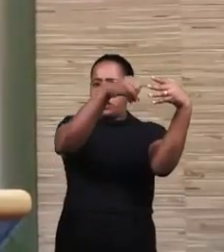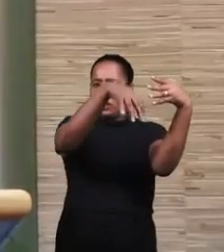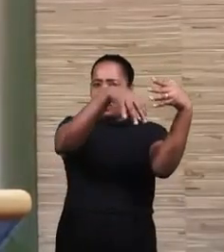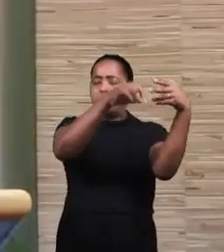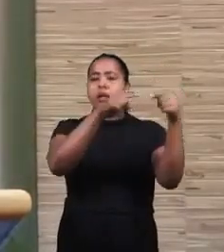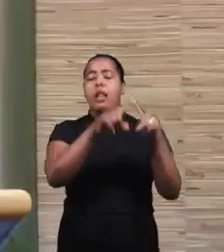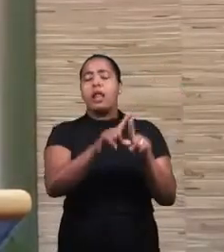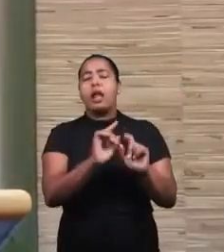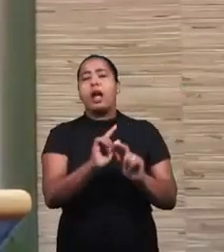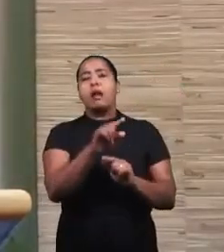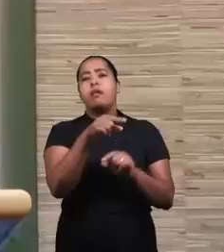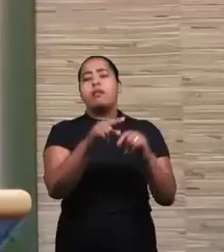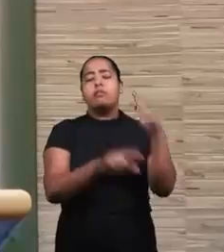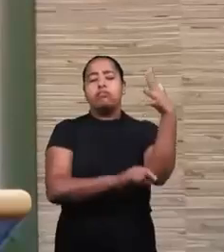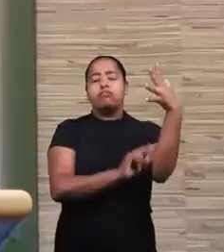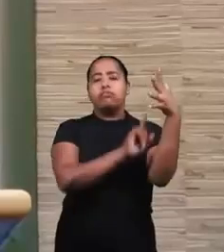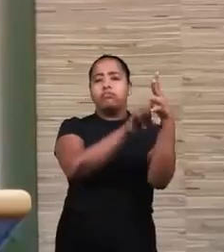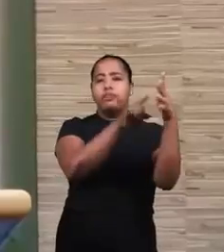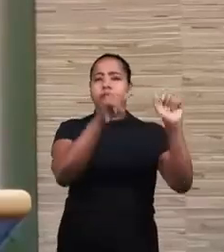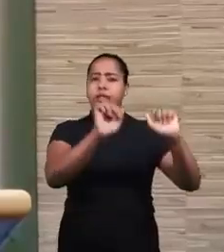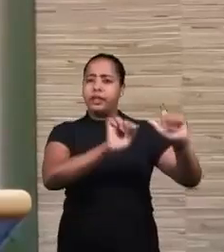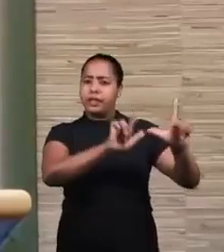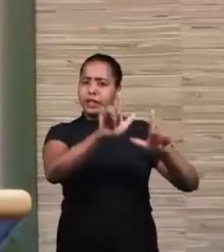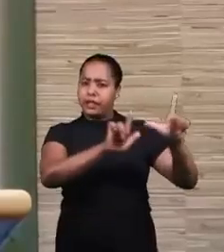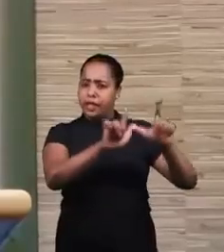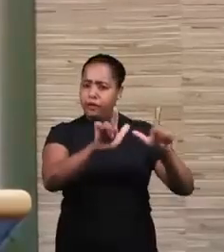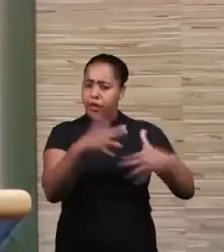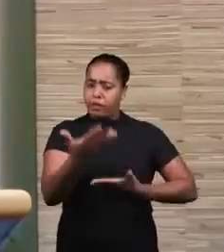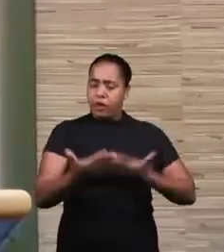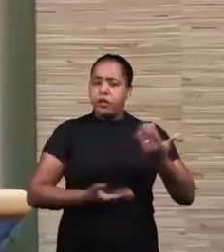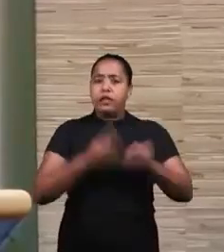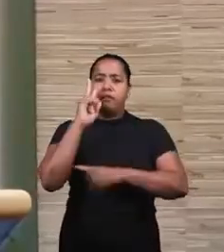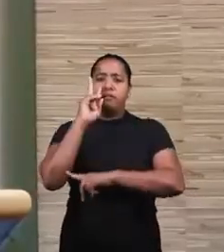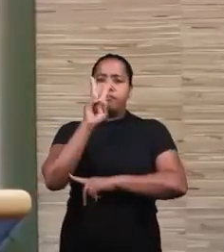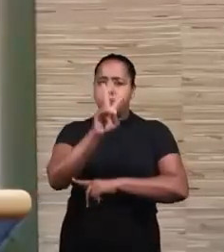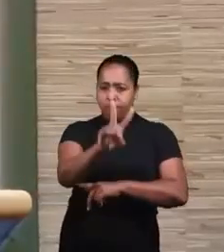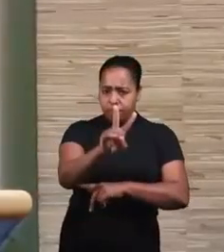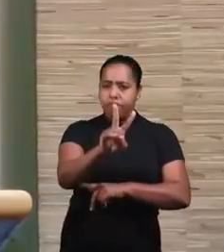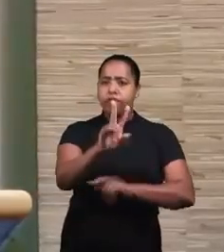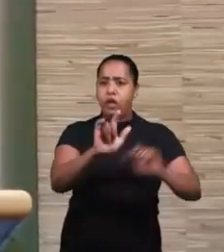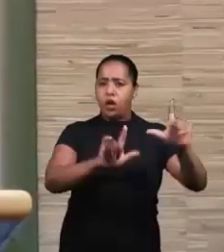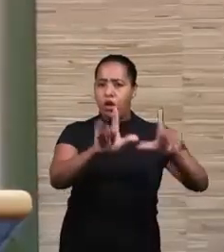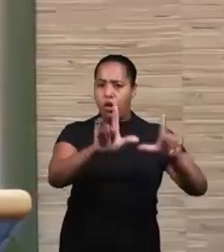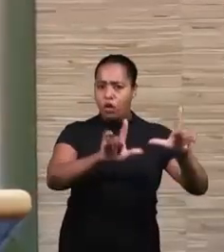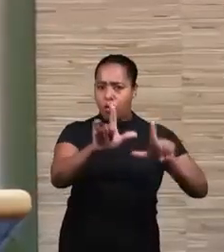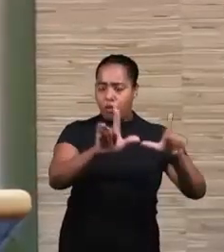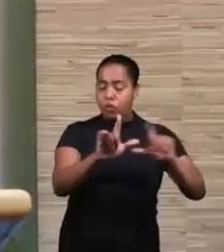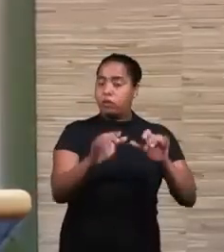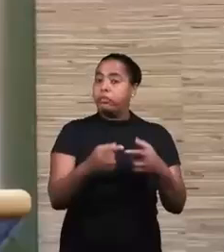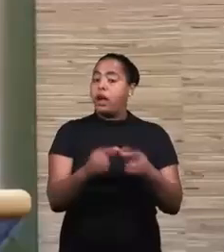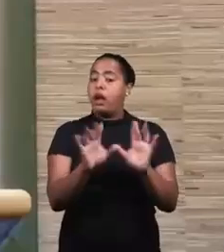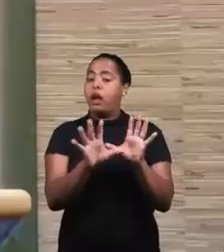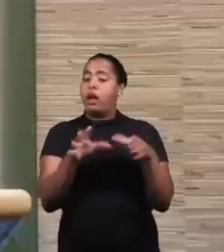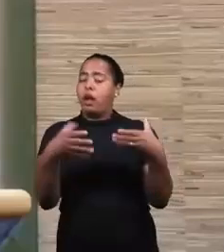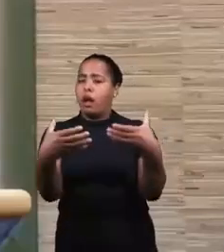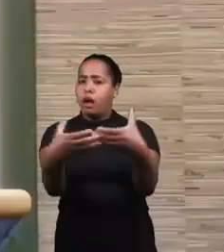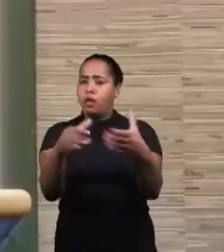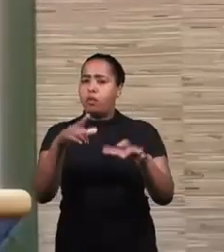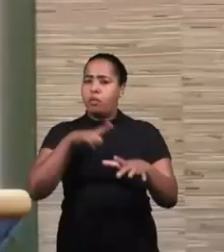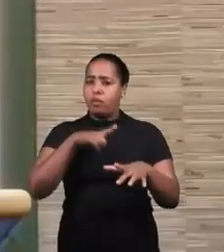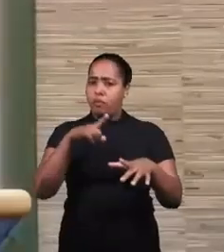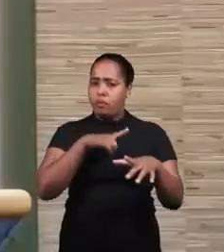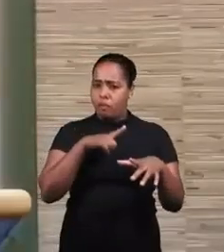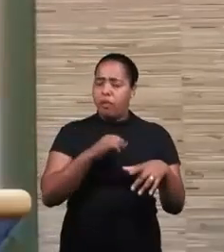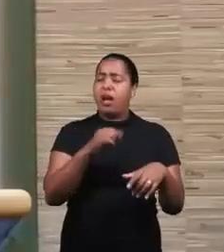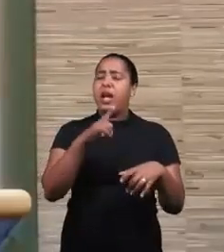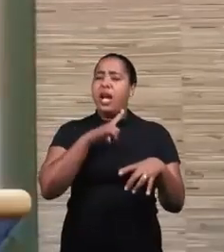so that the members could watch TV or services through the internet. They have TV